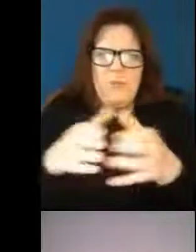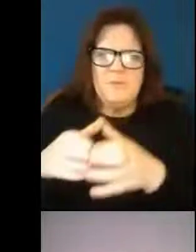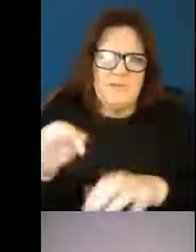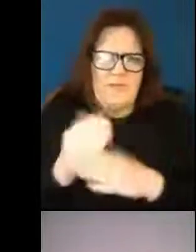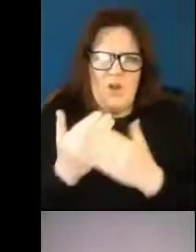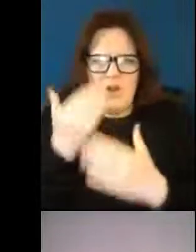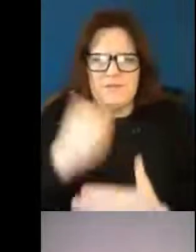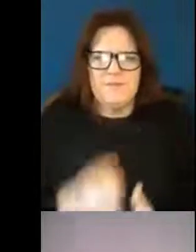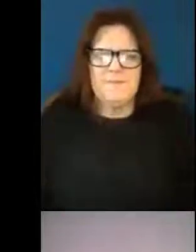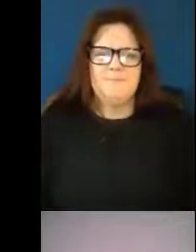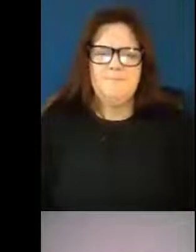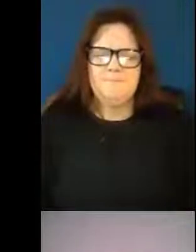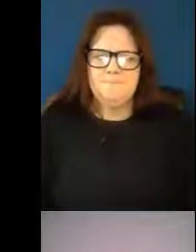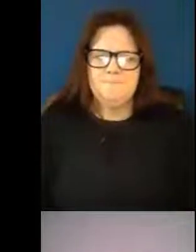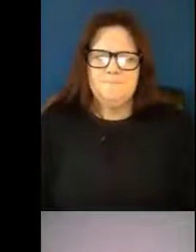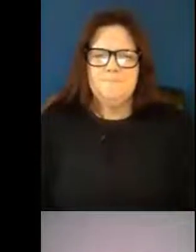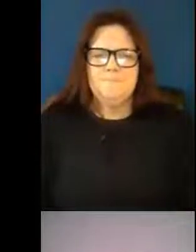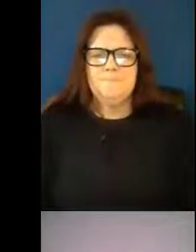learners. And then again,